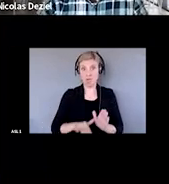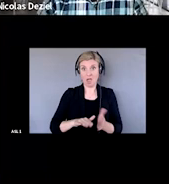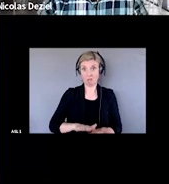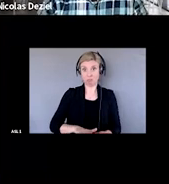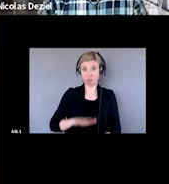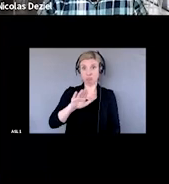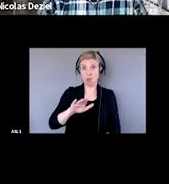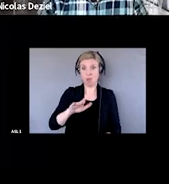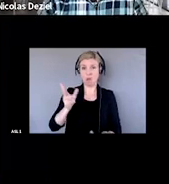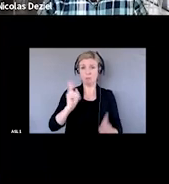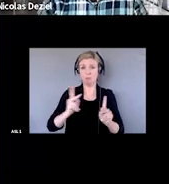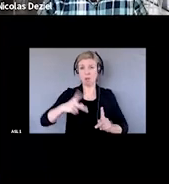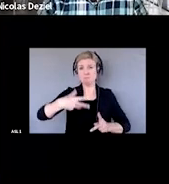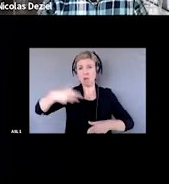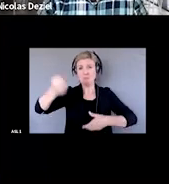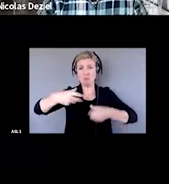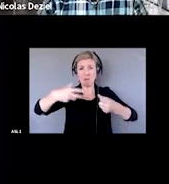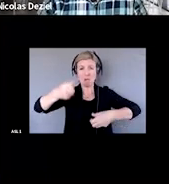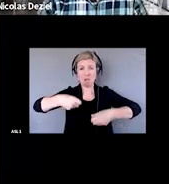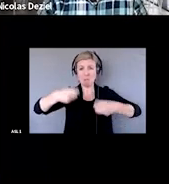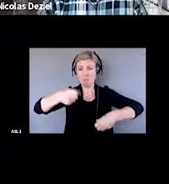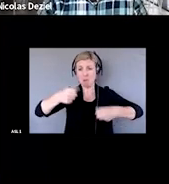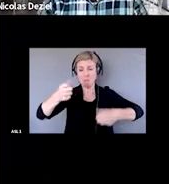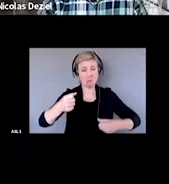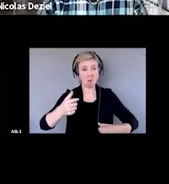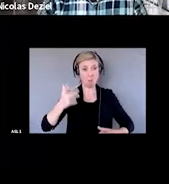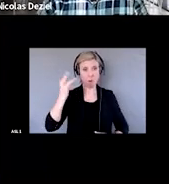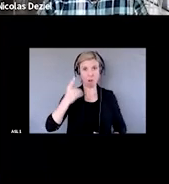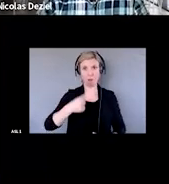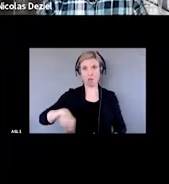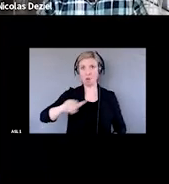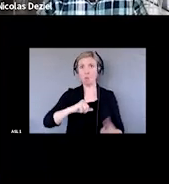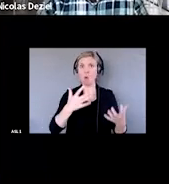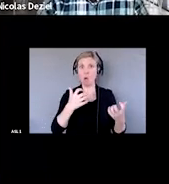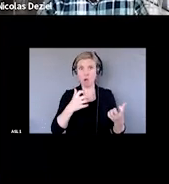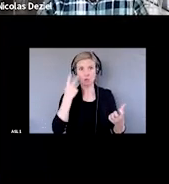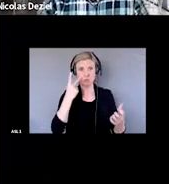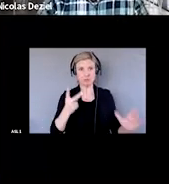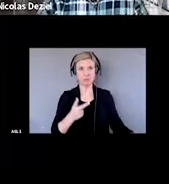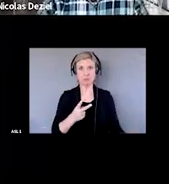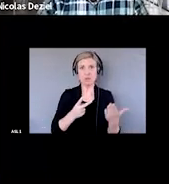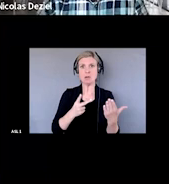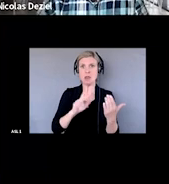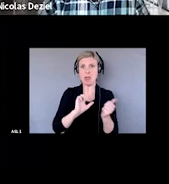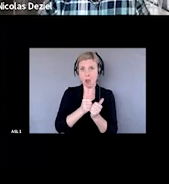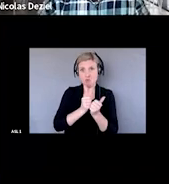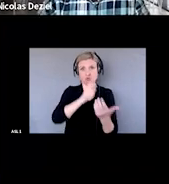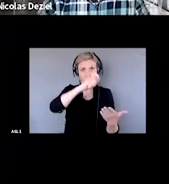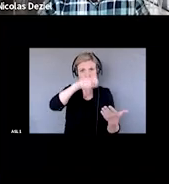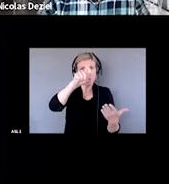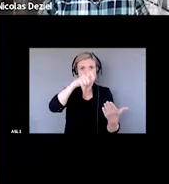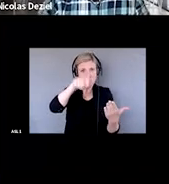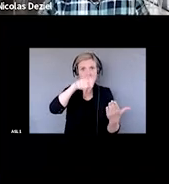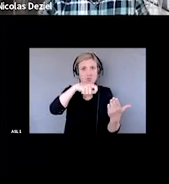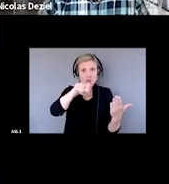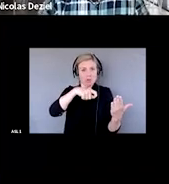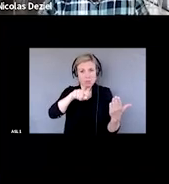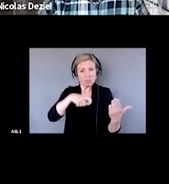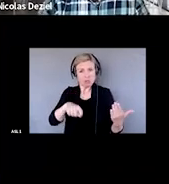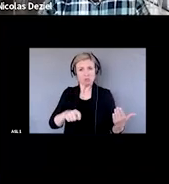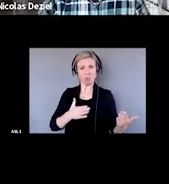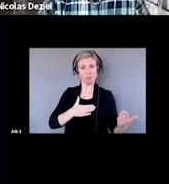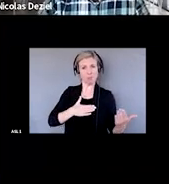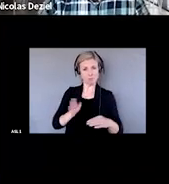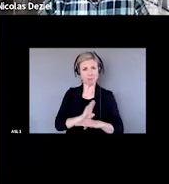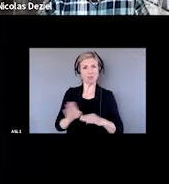to have. It's a very easy way to learn about IP, at least from what your business has, right? So it's going to tell you like,